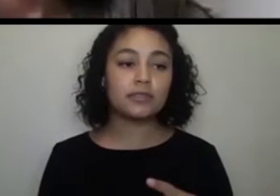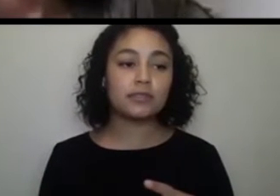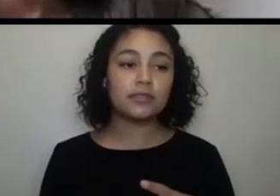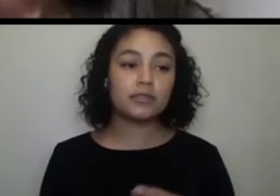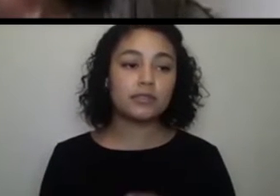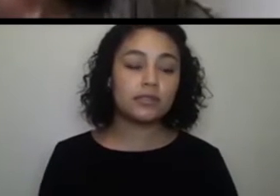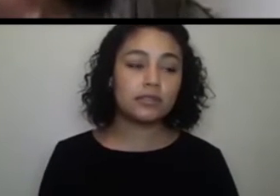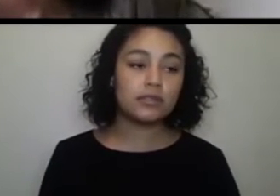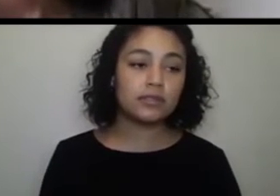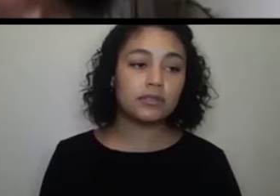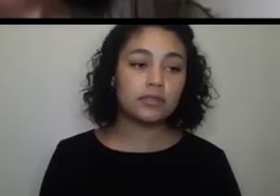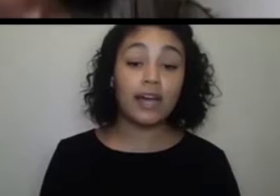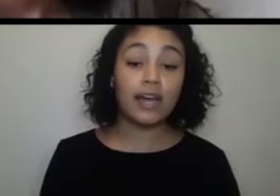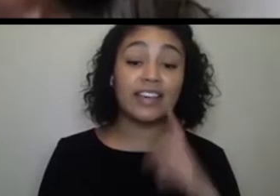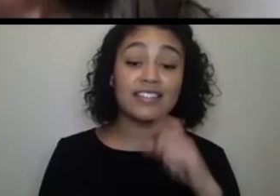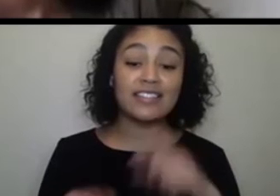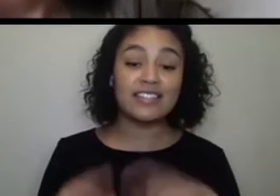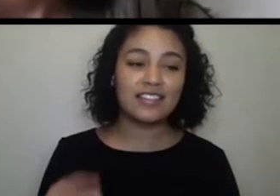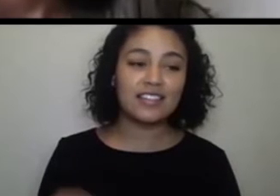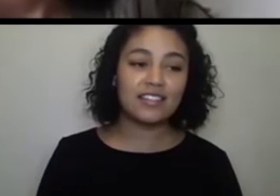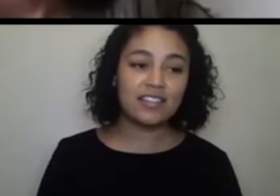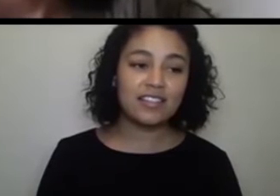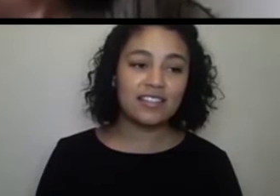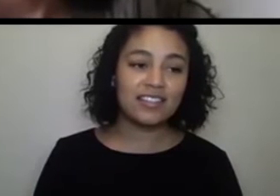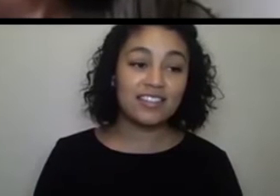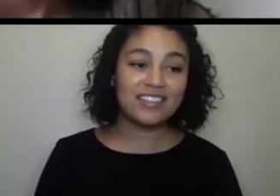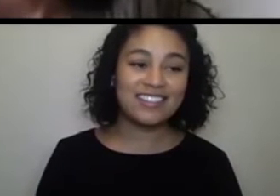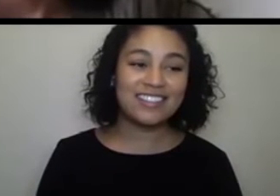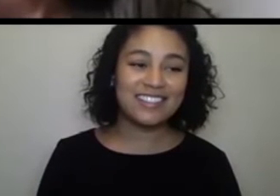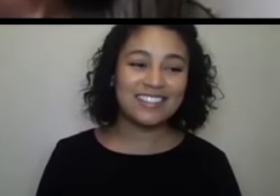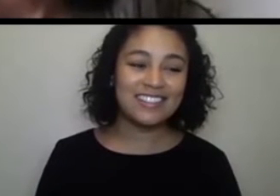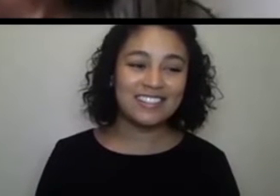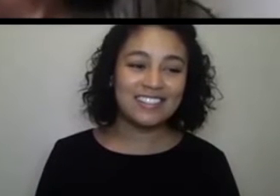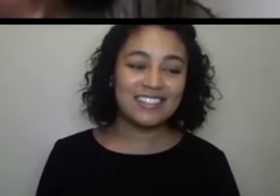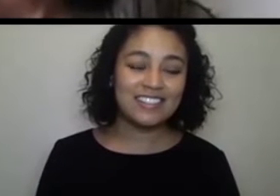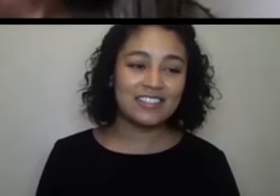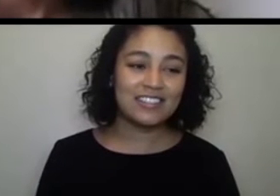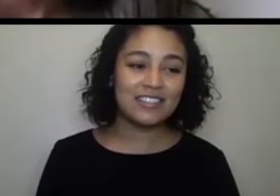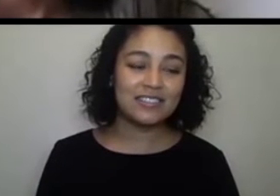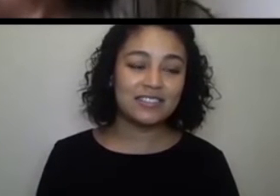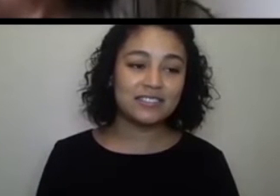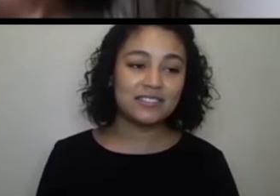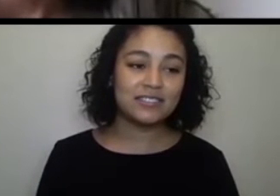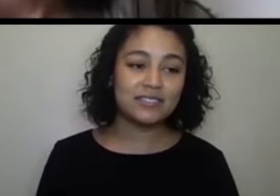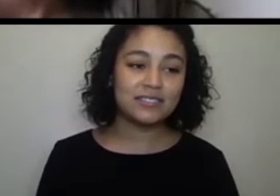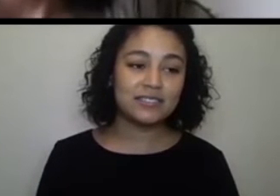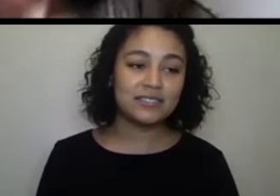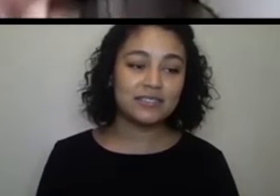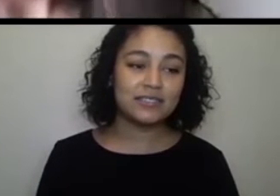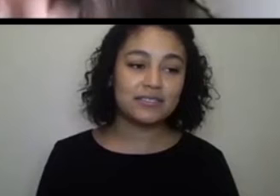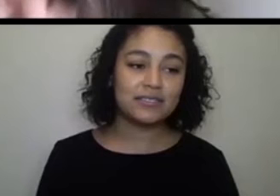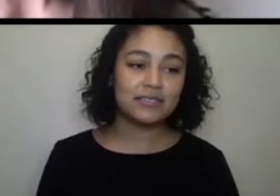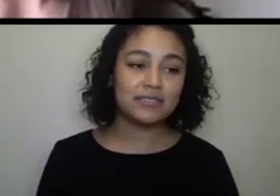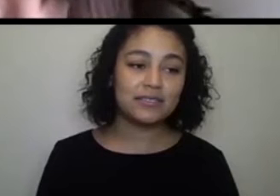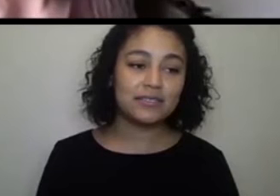thing, I'll tell you who they were. I got this idea